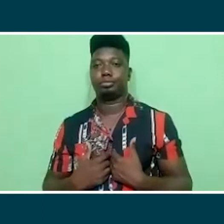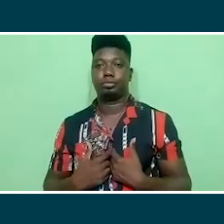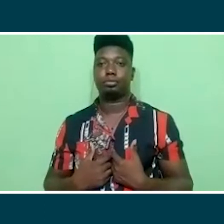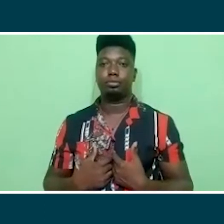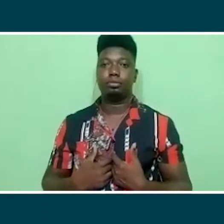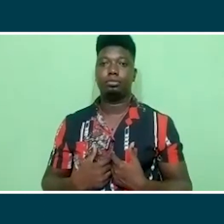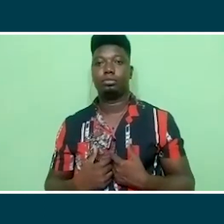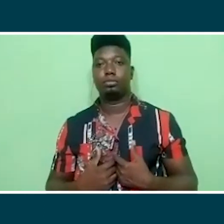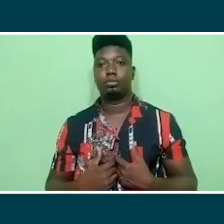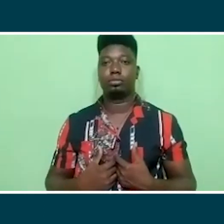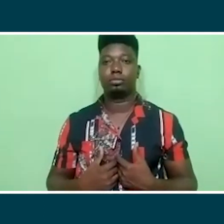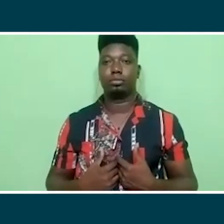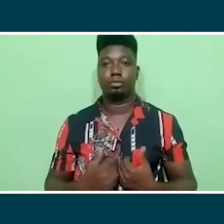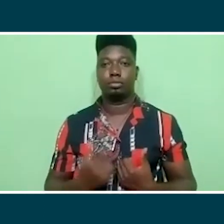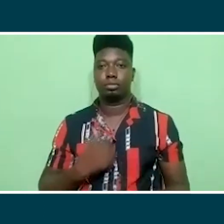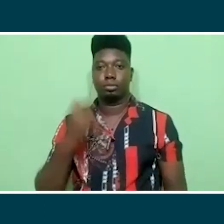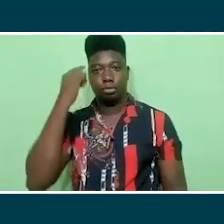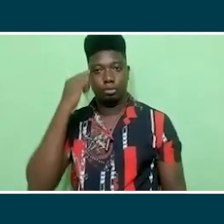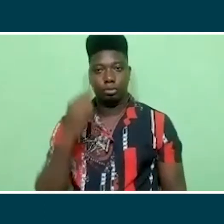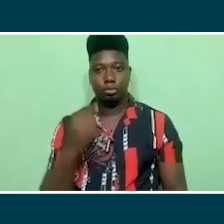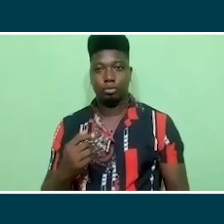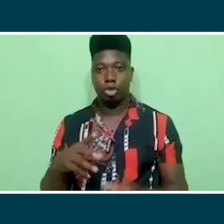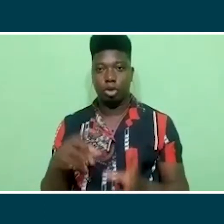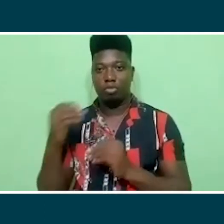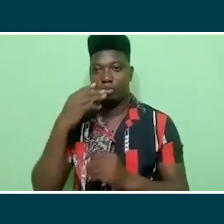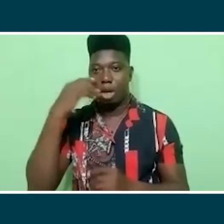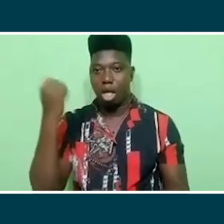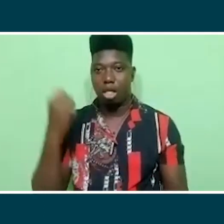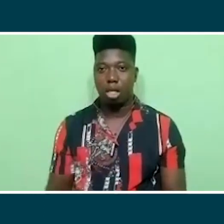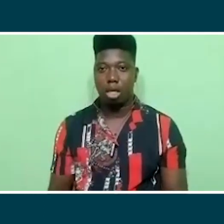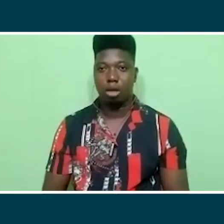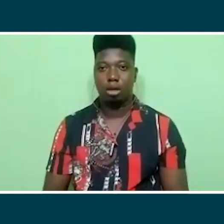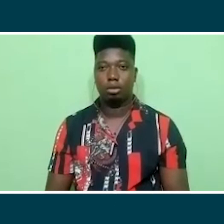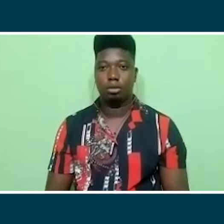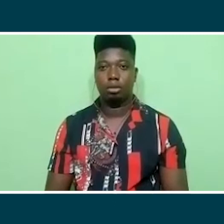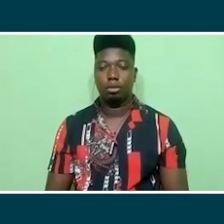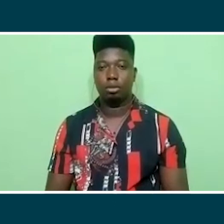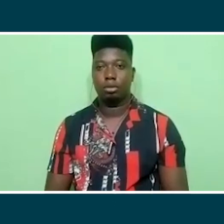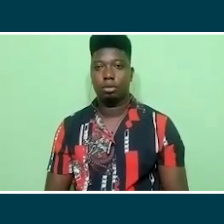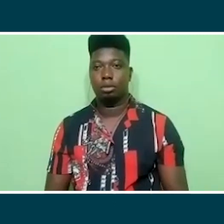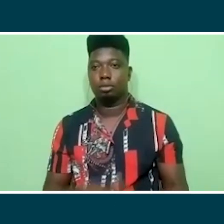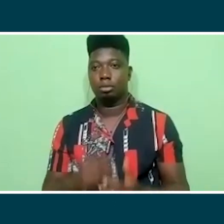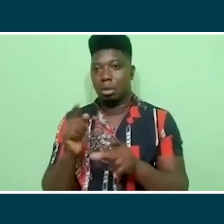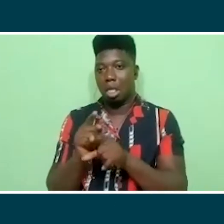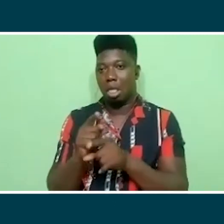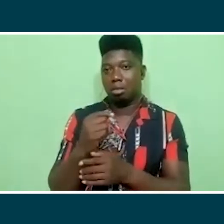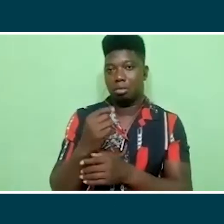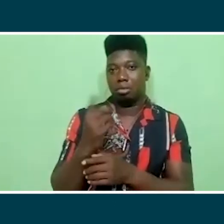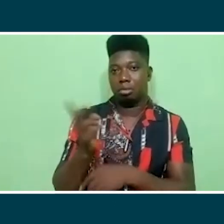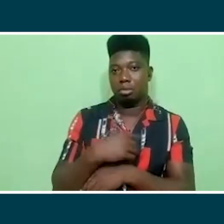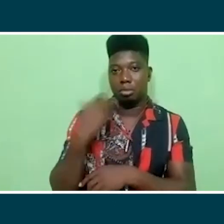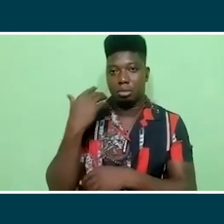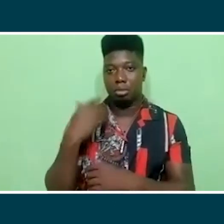things I think are moving better, because I think about 3 days ago, I was in West Philadelphia where I was conducting